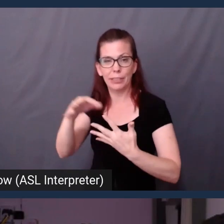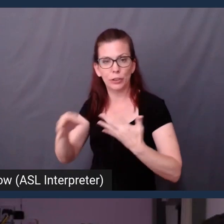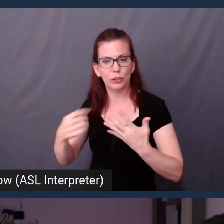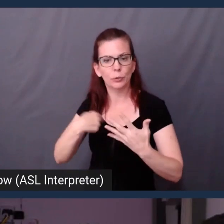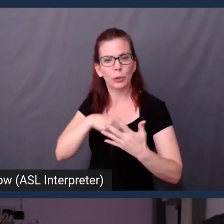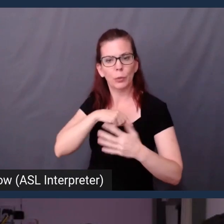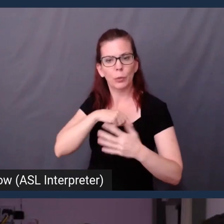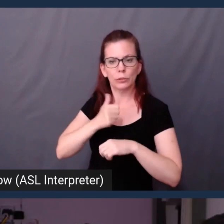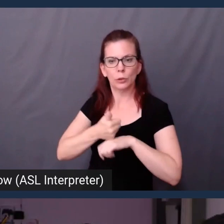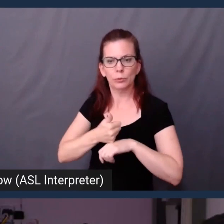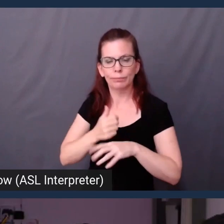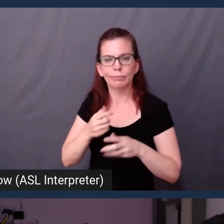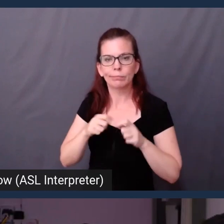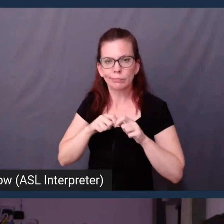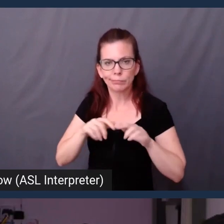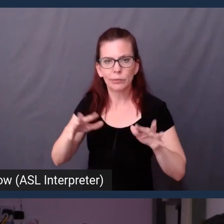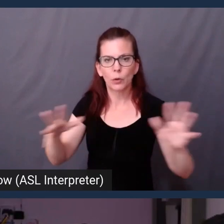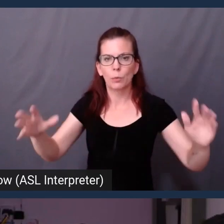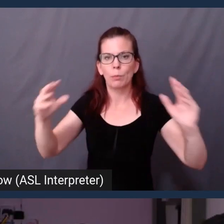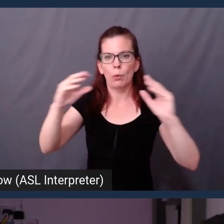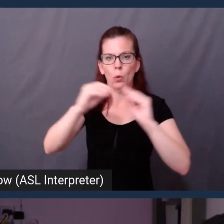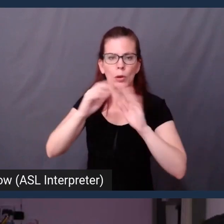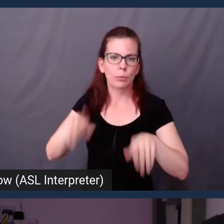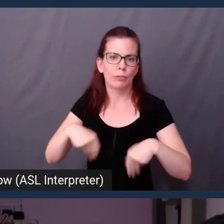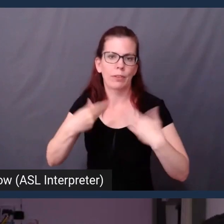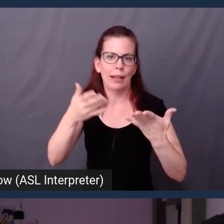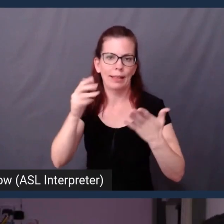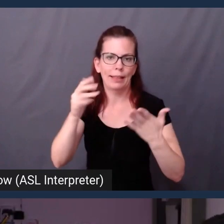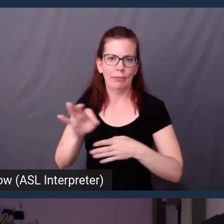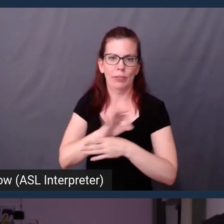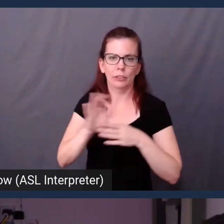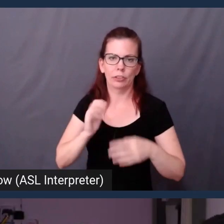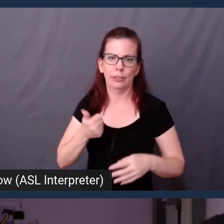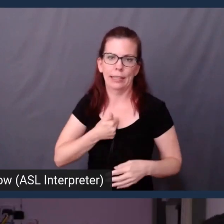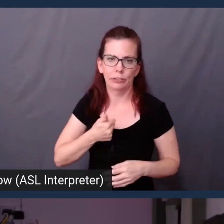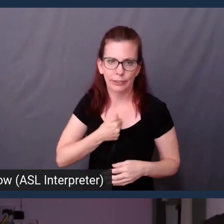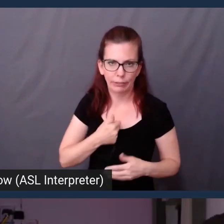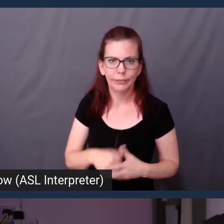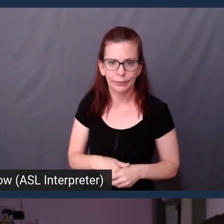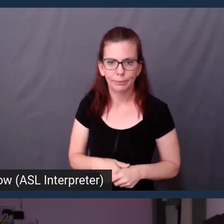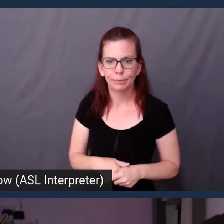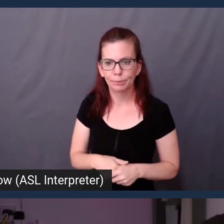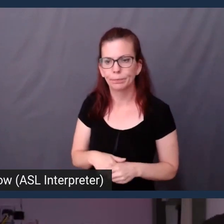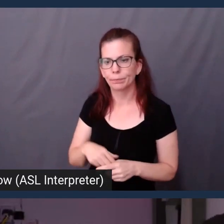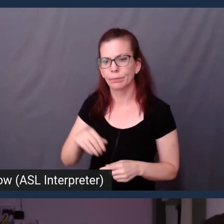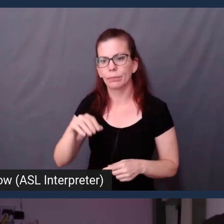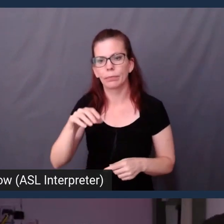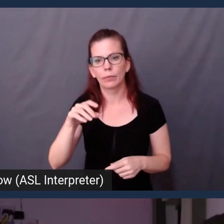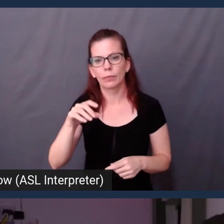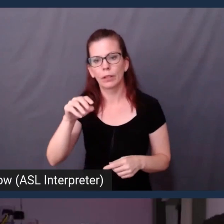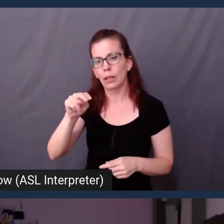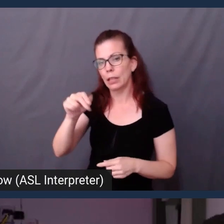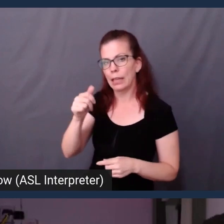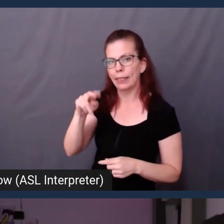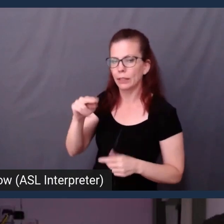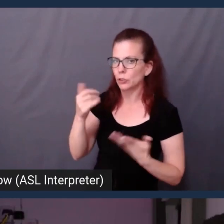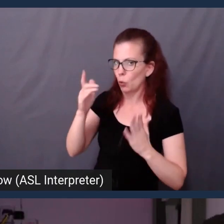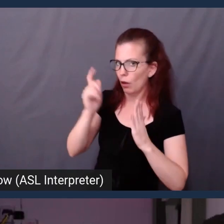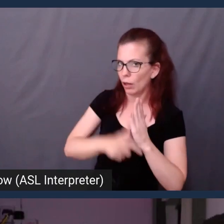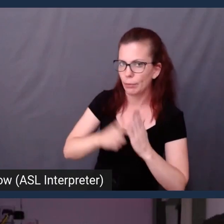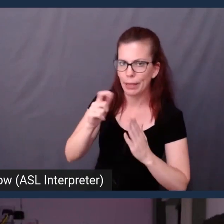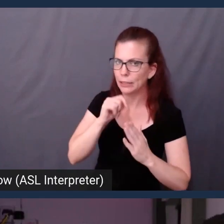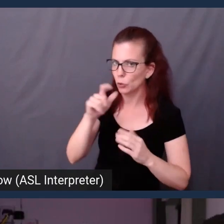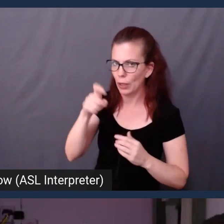proposition a bit more and actually provide that functionality ourselves. Wow, so now it will automate. I don't have to go in there and do